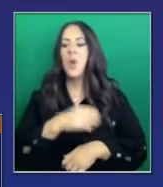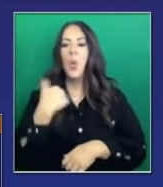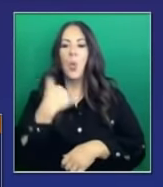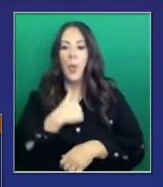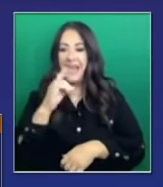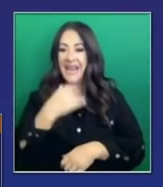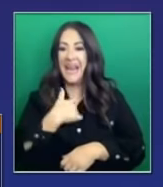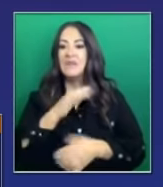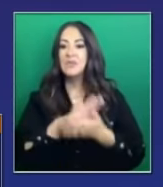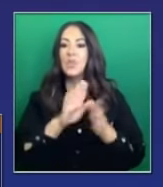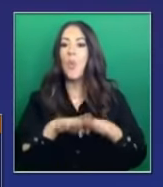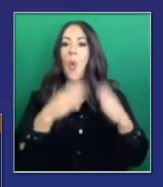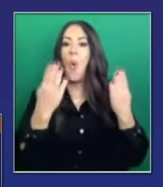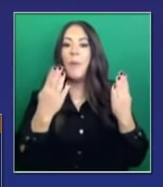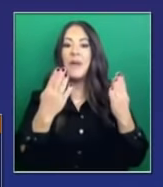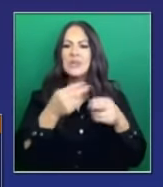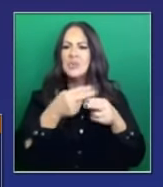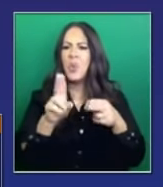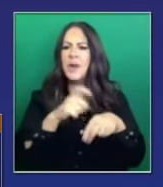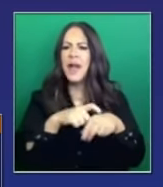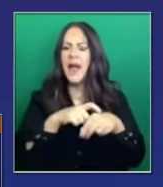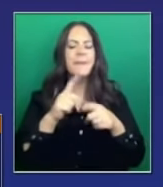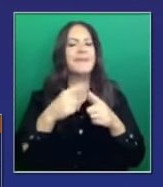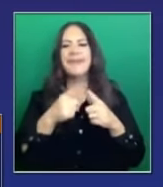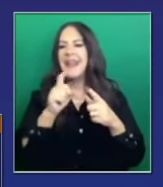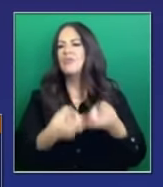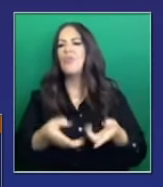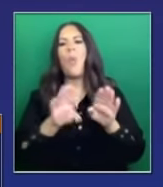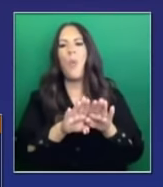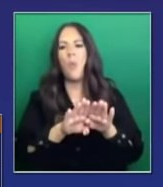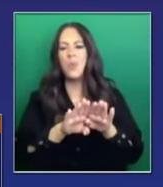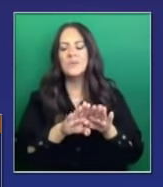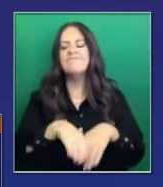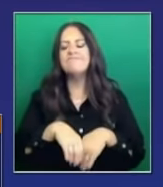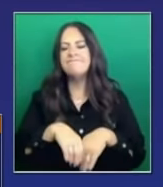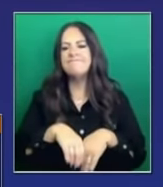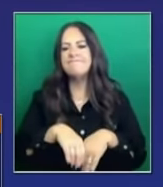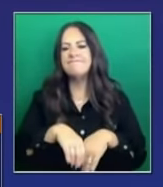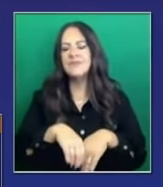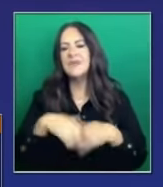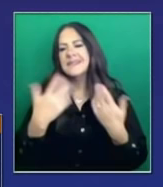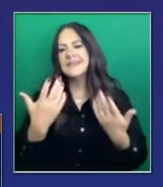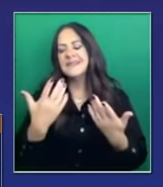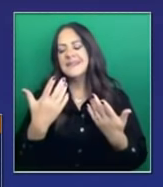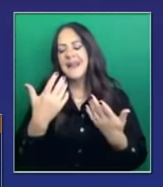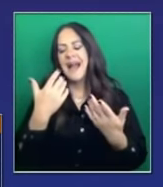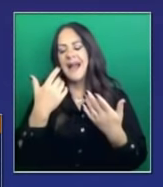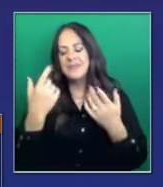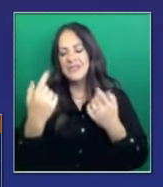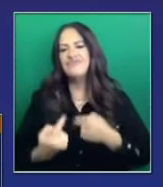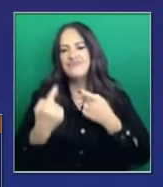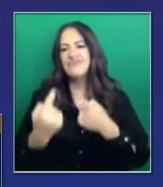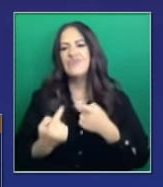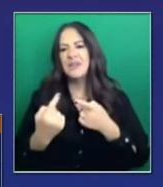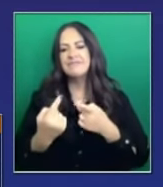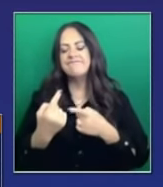only to close back down. And so these fits and starts have been incredibly trying and challenging, I know, for